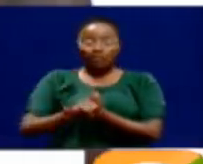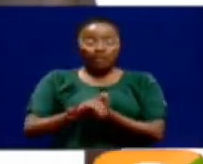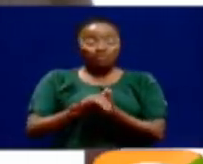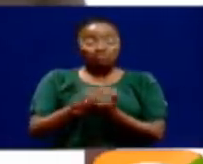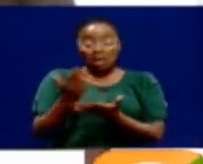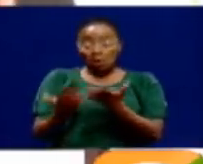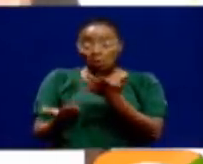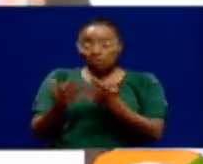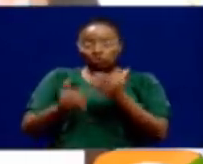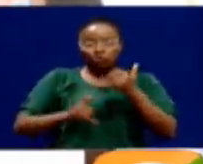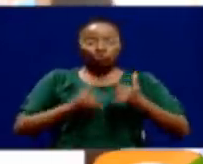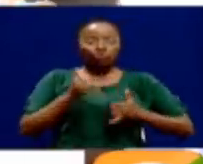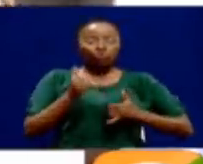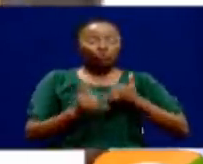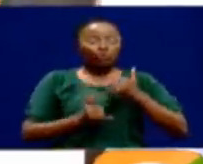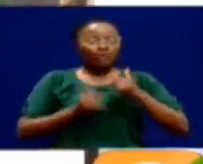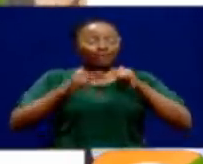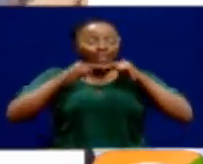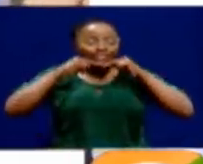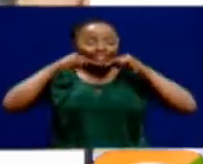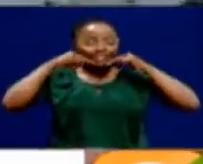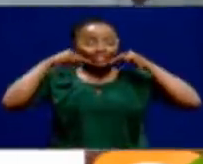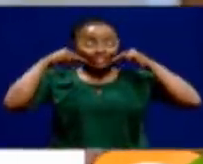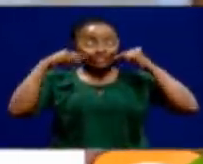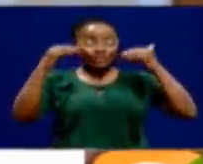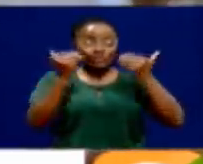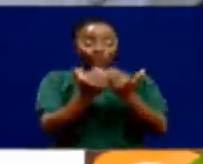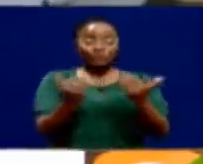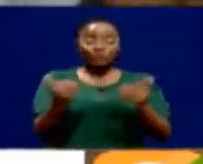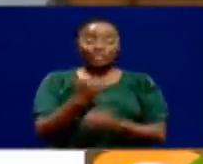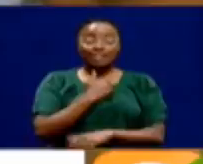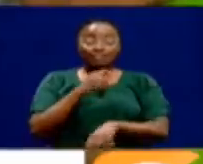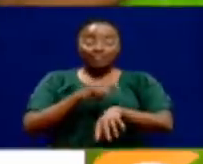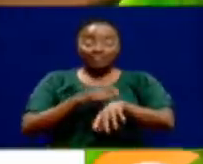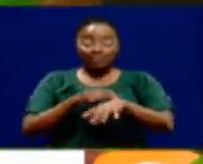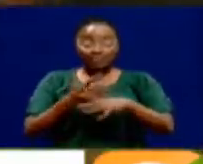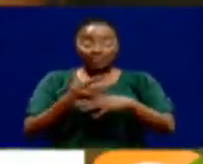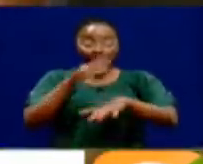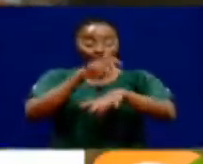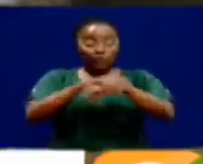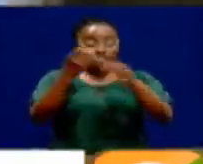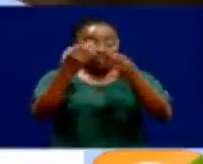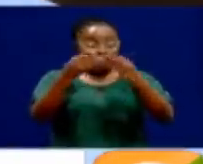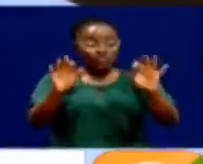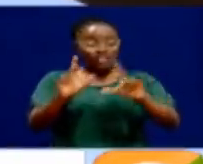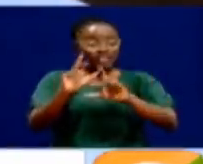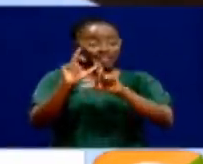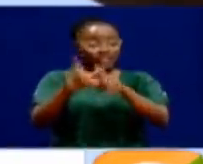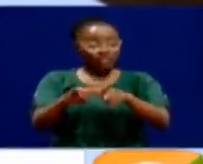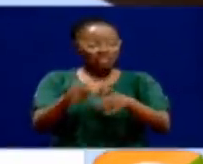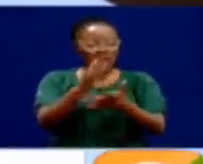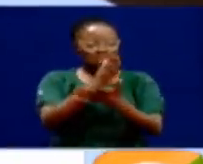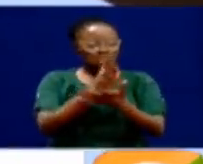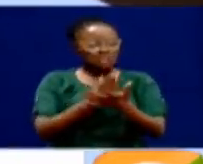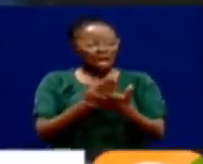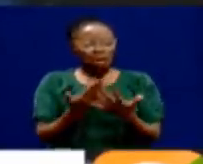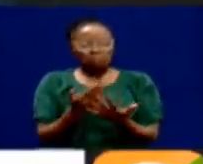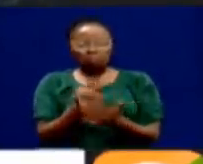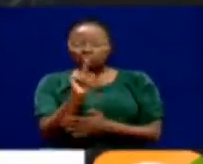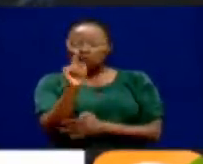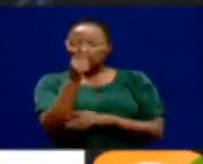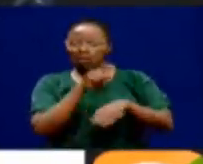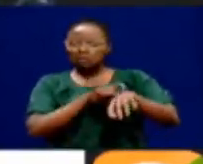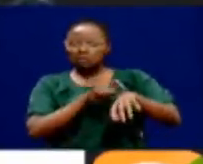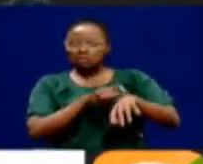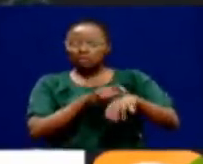Nothing can compare to the joys and smiles on these kids' faces after receiving free gifts. For some of them, it is the